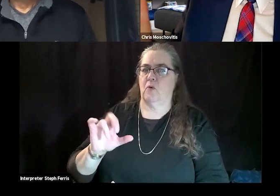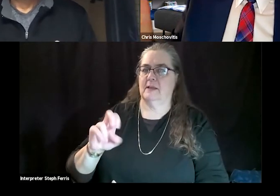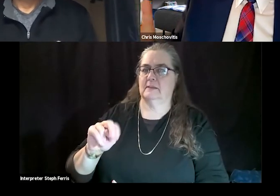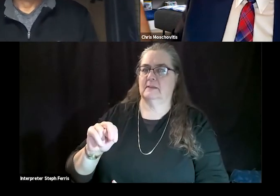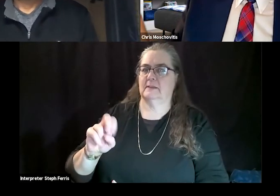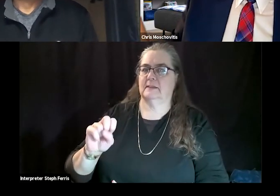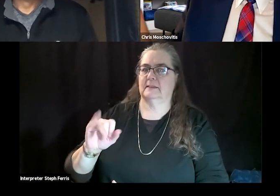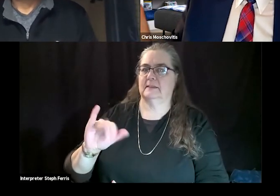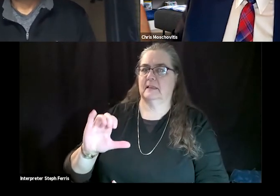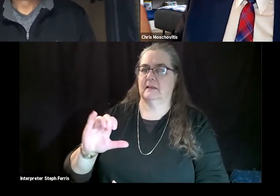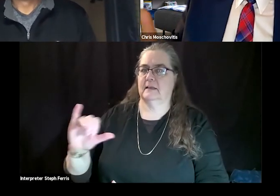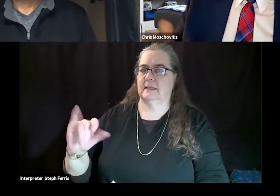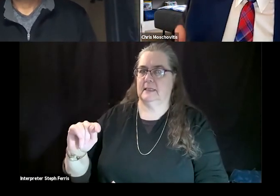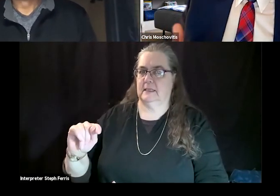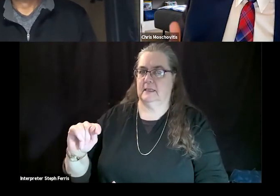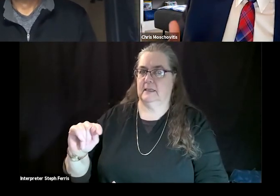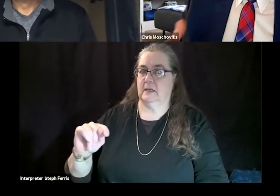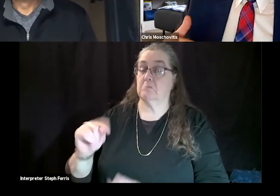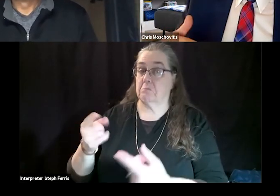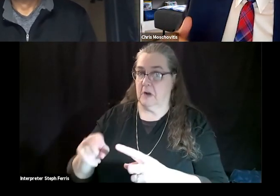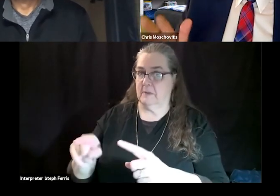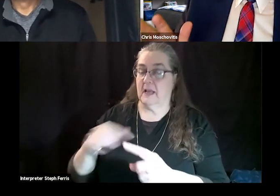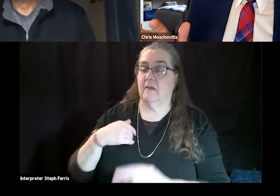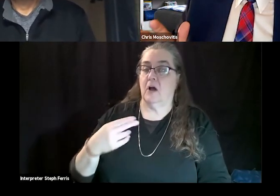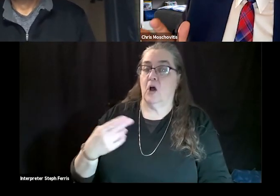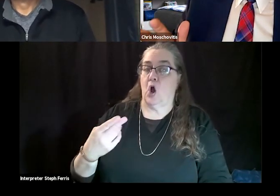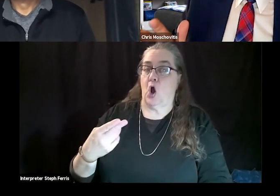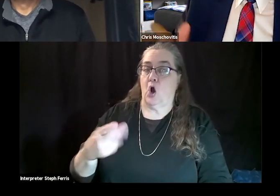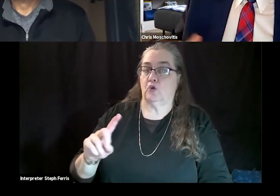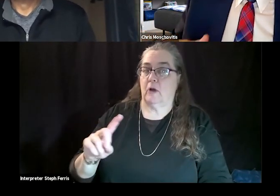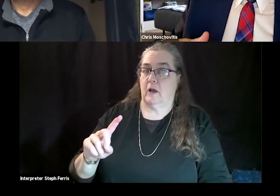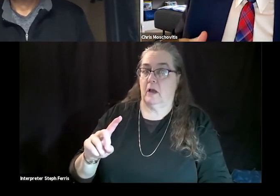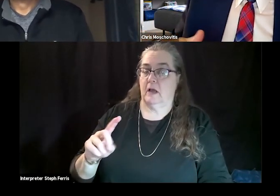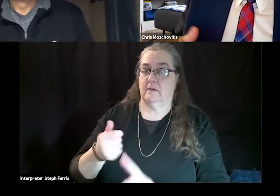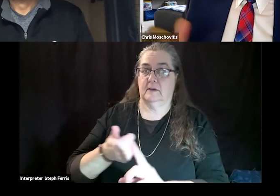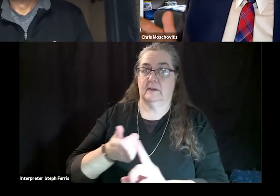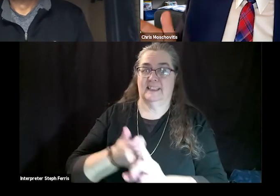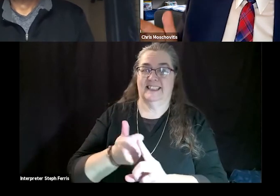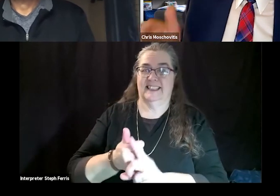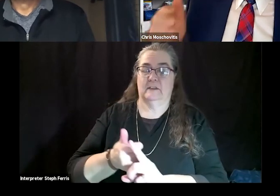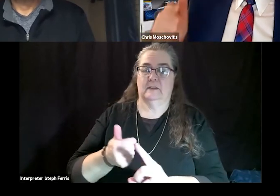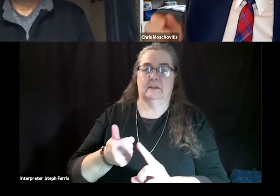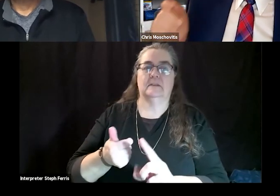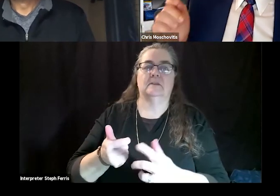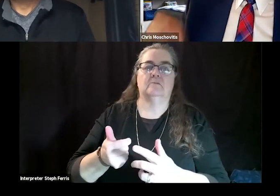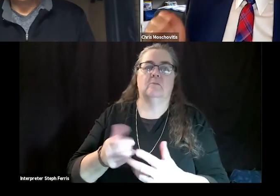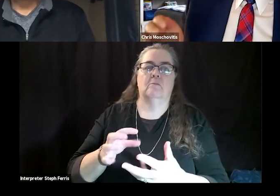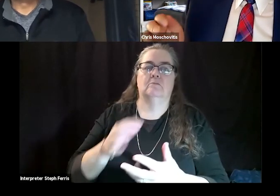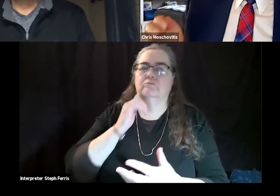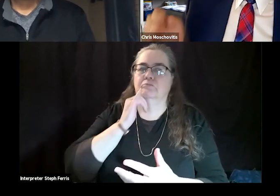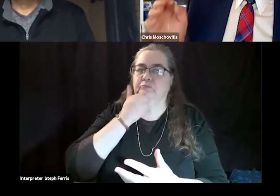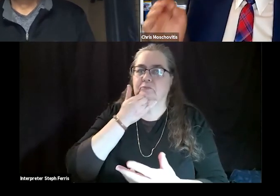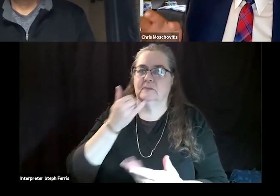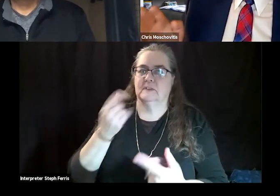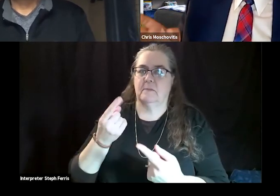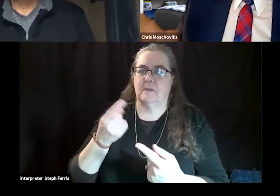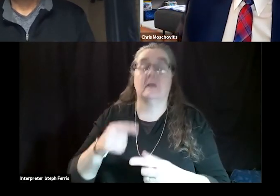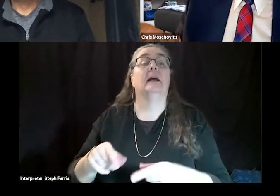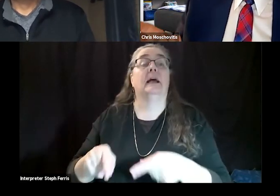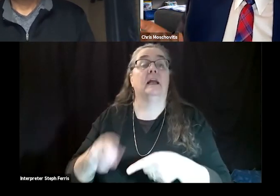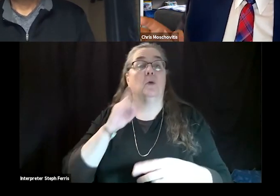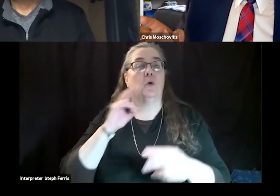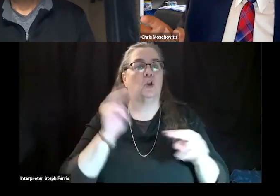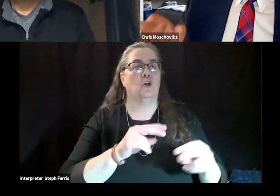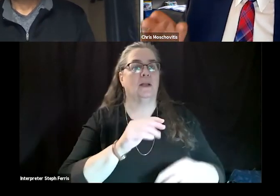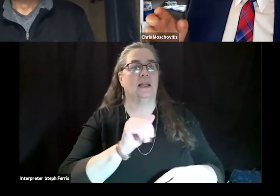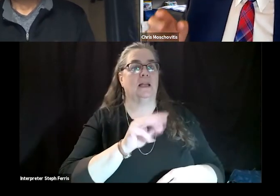disk that has been compromised, and he'll just go to AWS and essentially spin up a